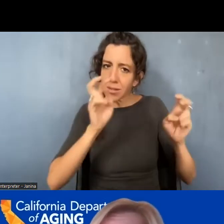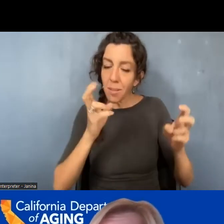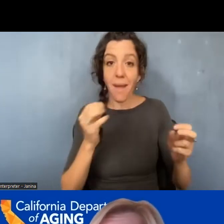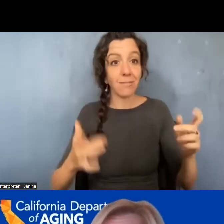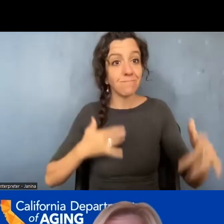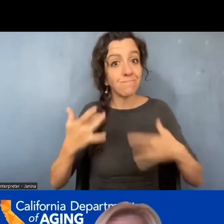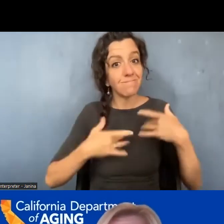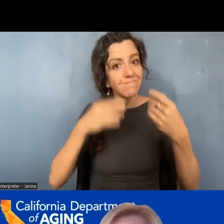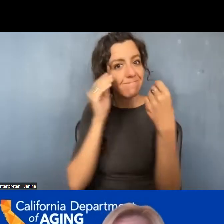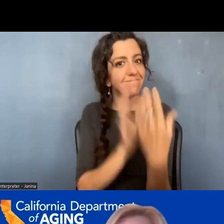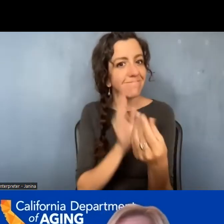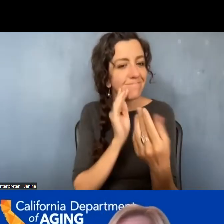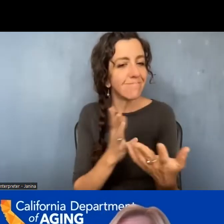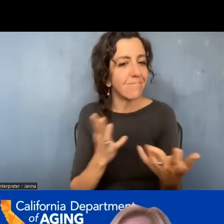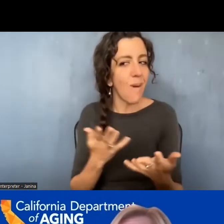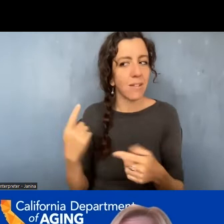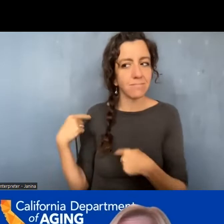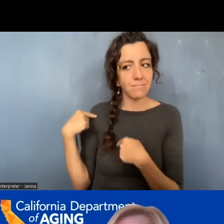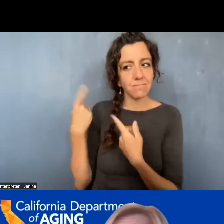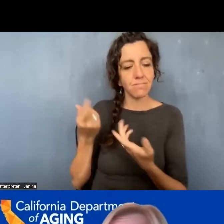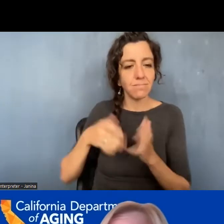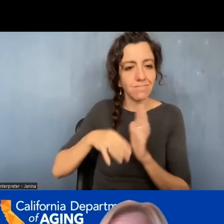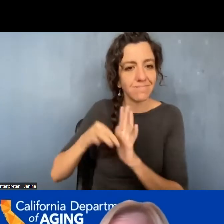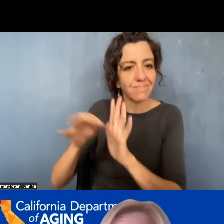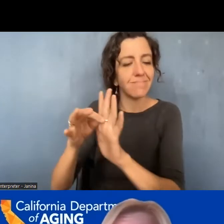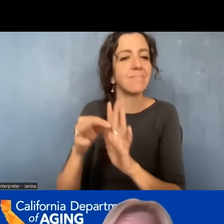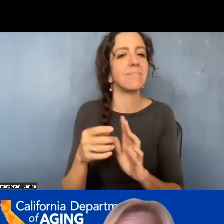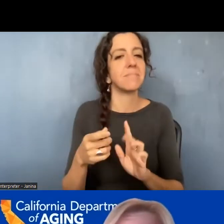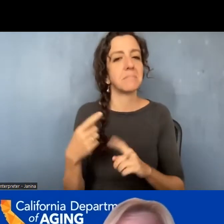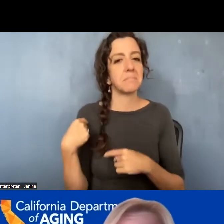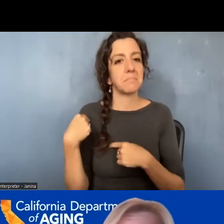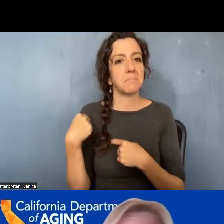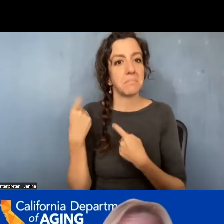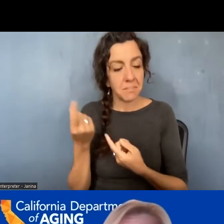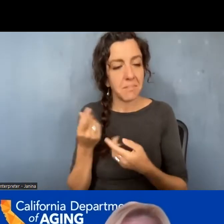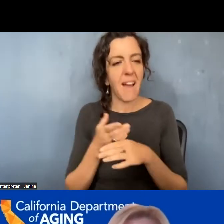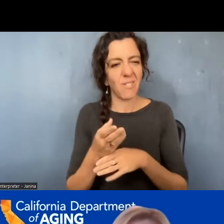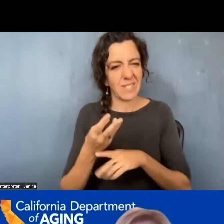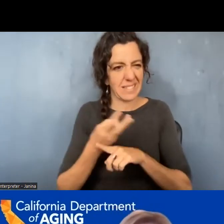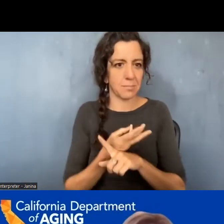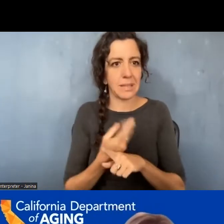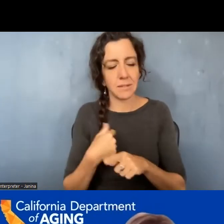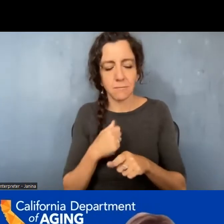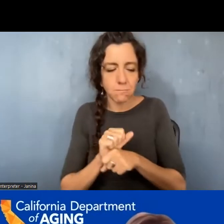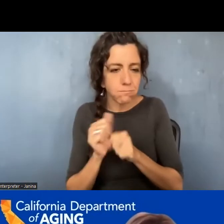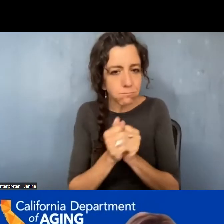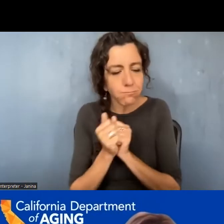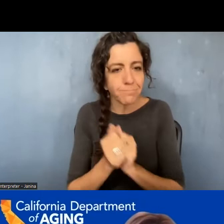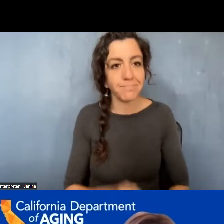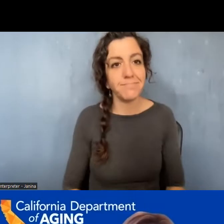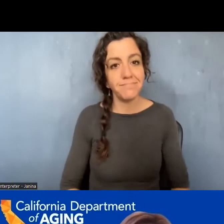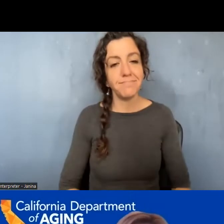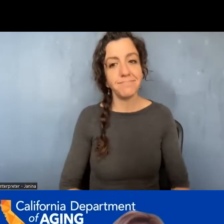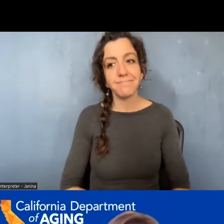the data and findings that were produced from about 6 months of collective work. Next slide.